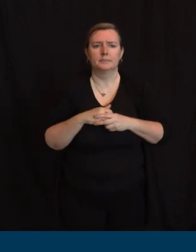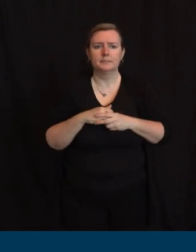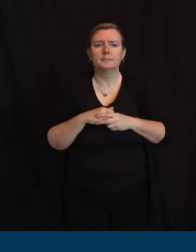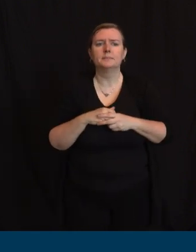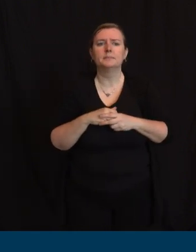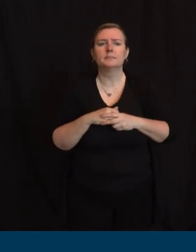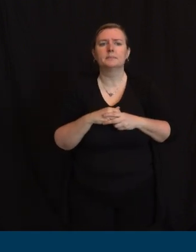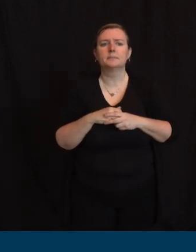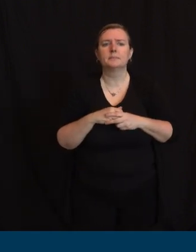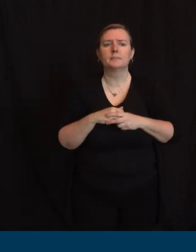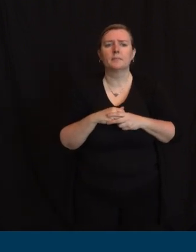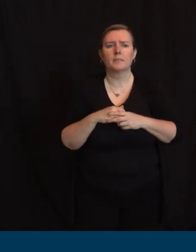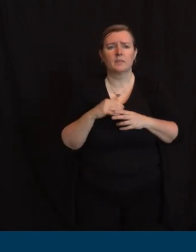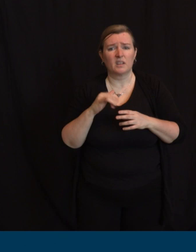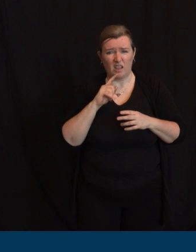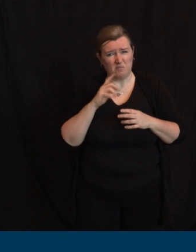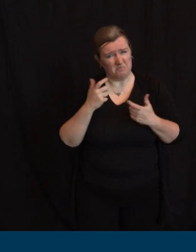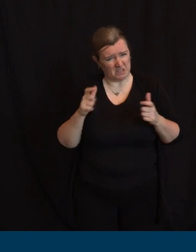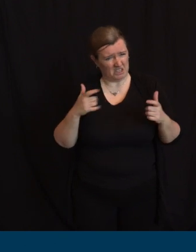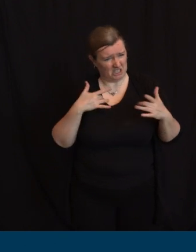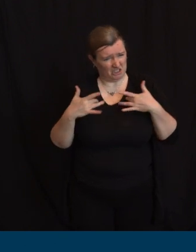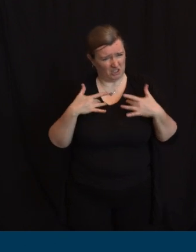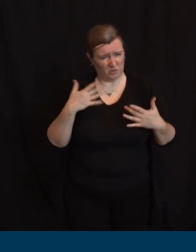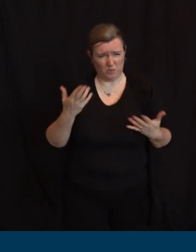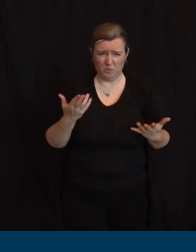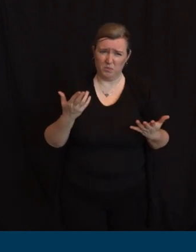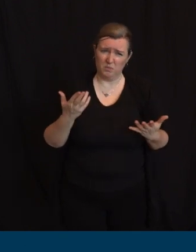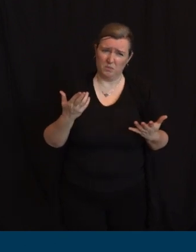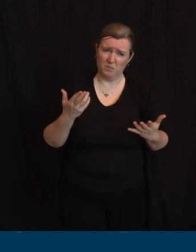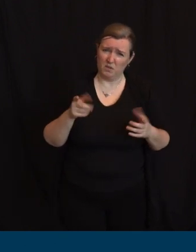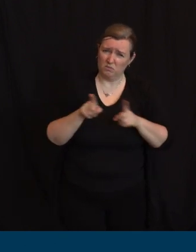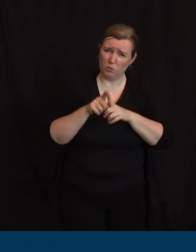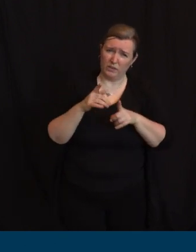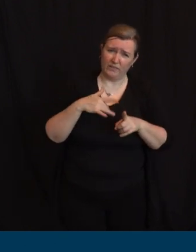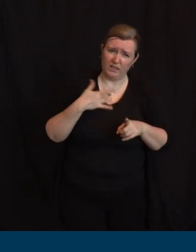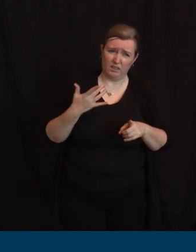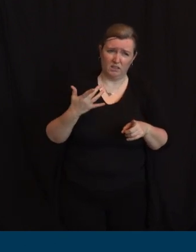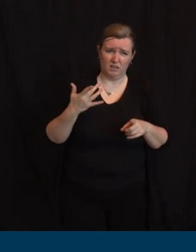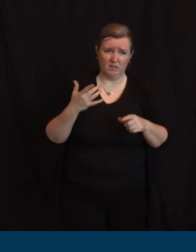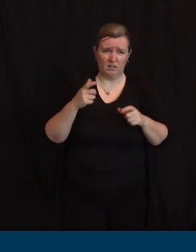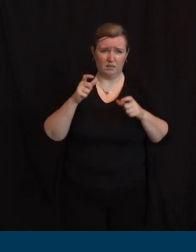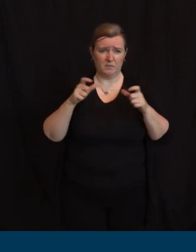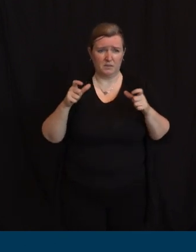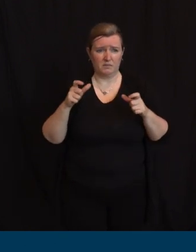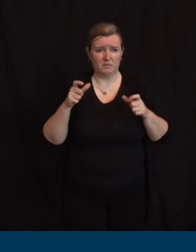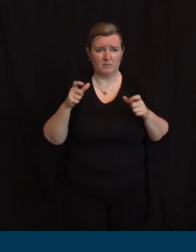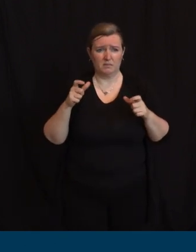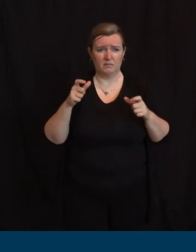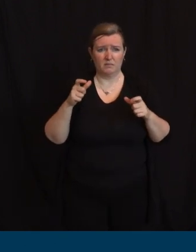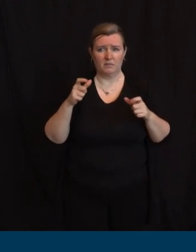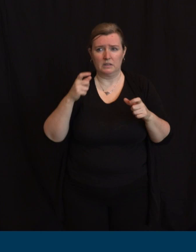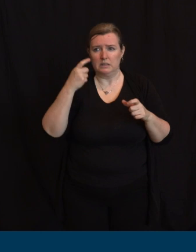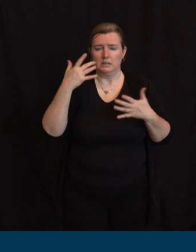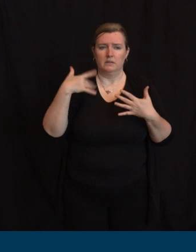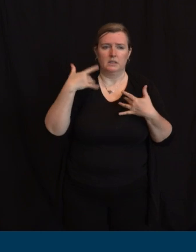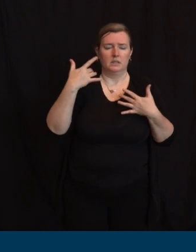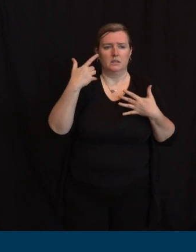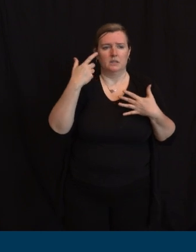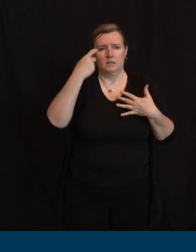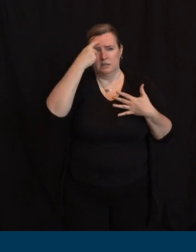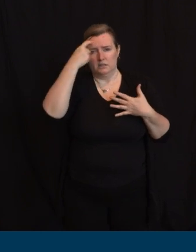stigma may people be facing in terms of feeling embarrassed to ask for help, that they've never had a mental health issue